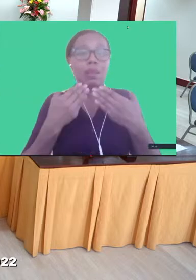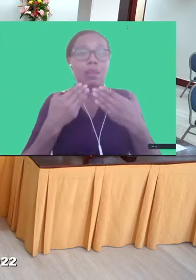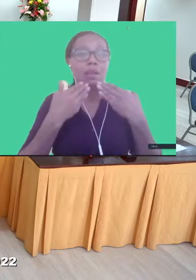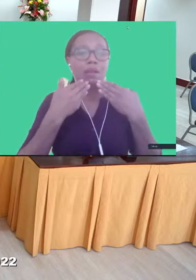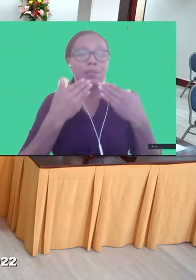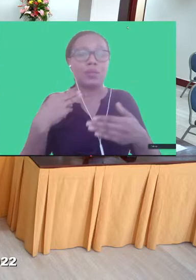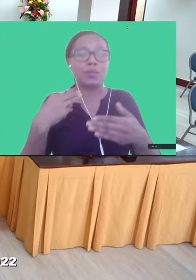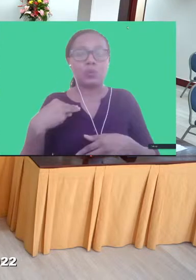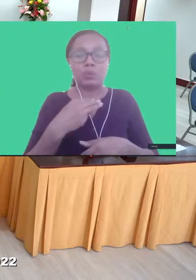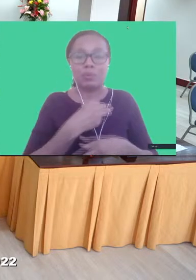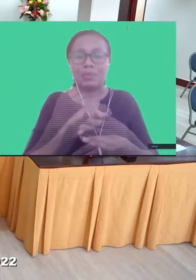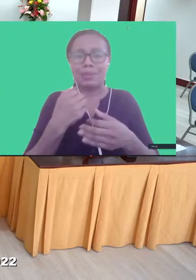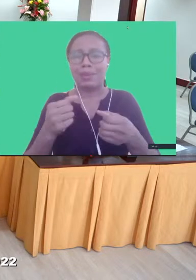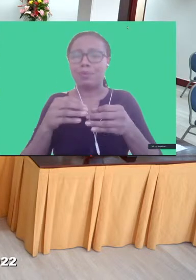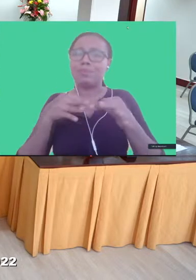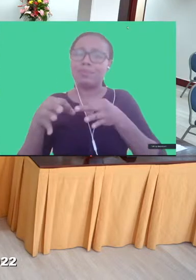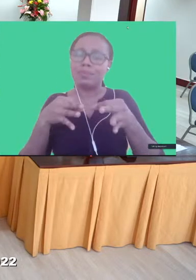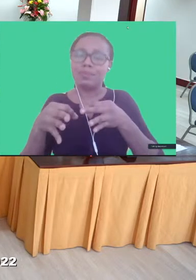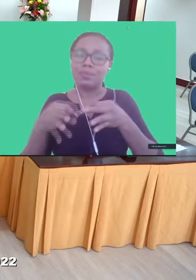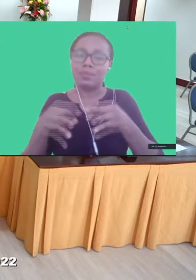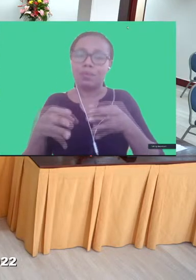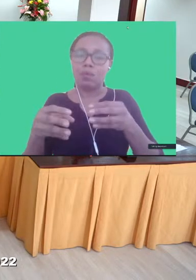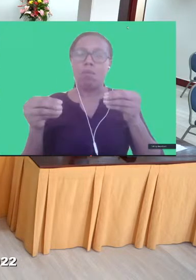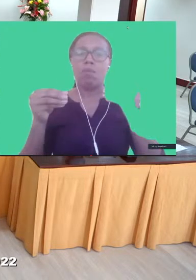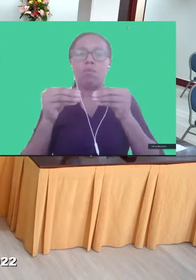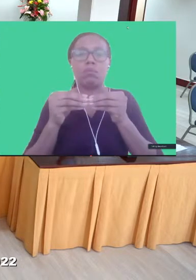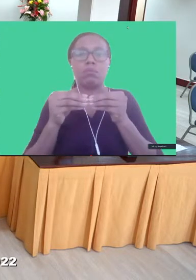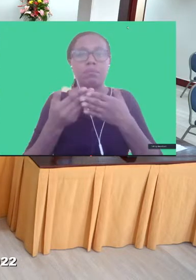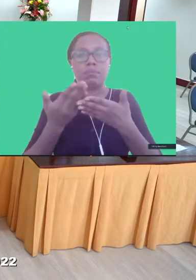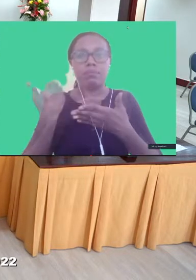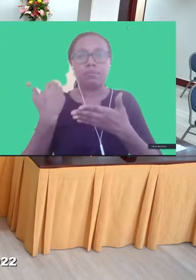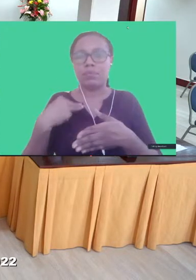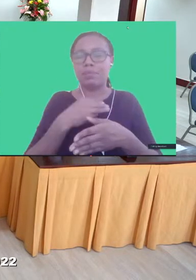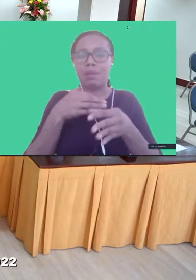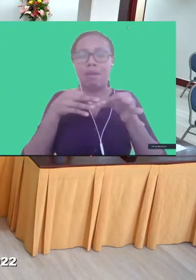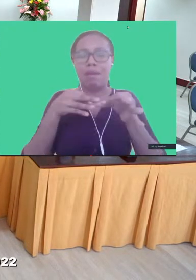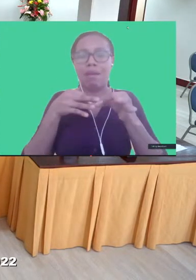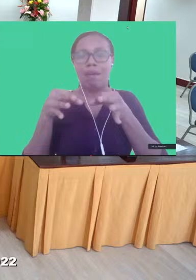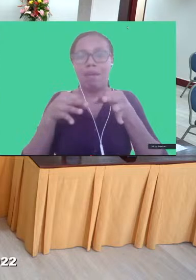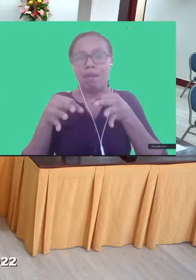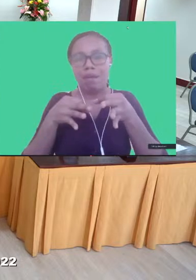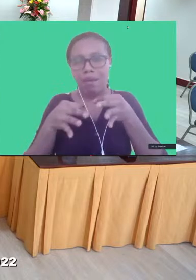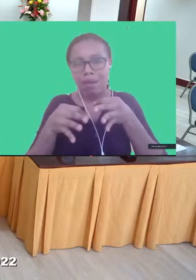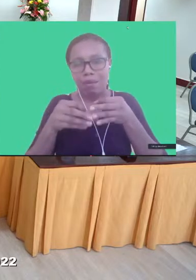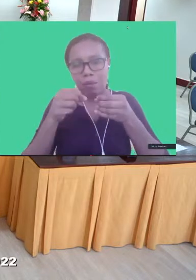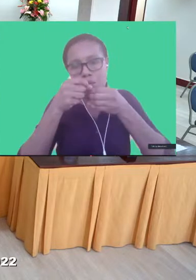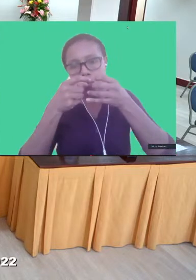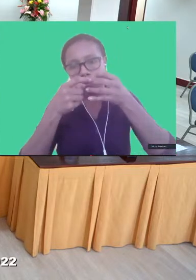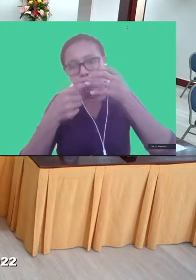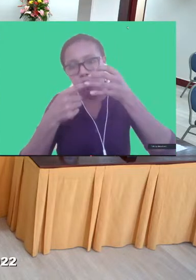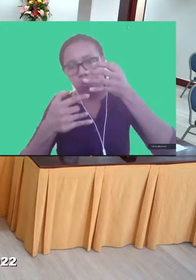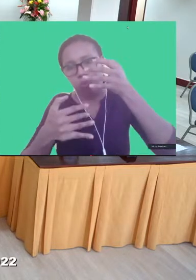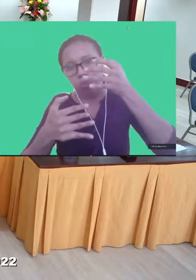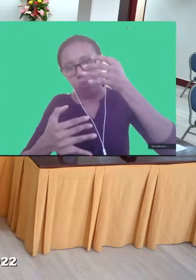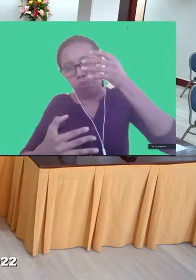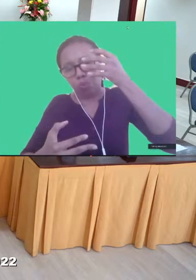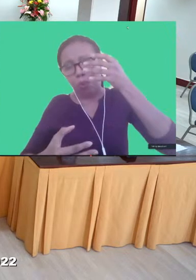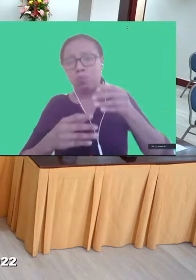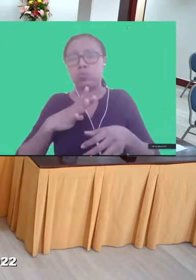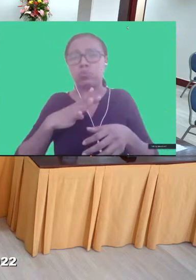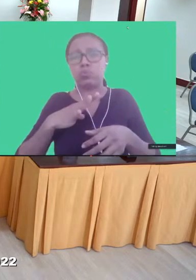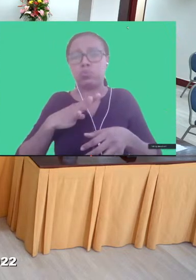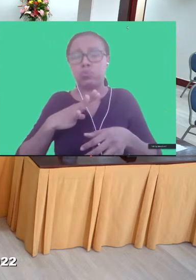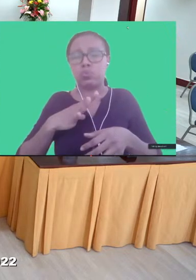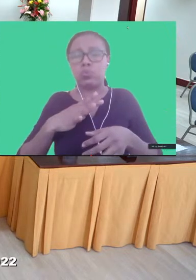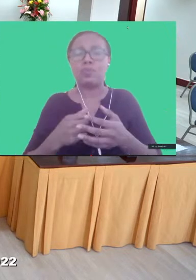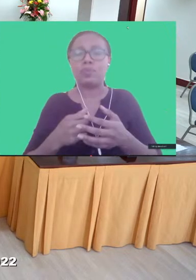Minister, just to give a brief background as well. So in January 2020, Barbados